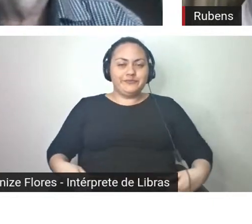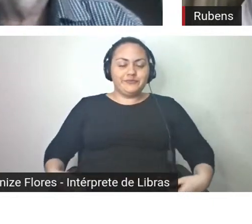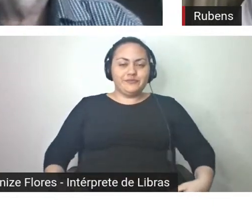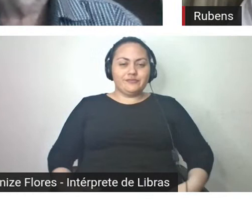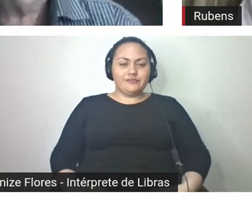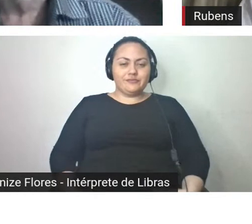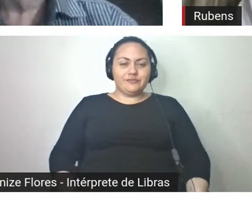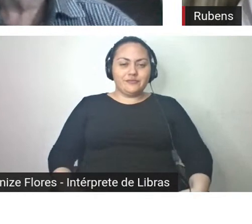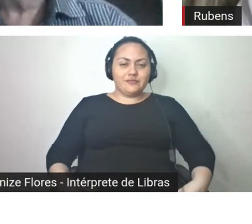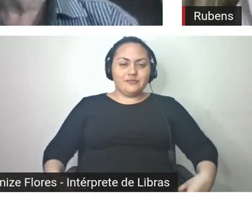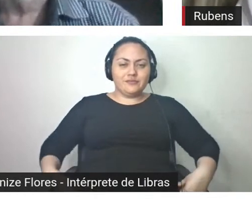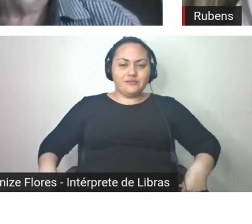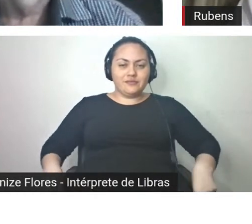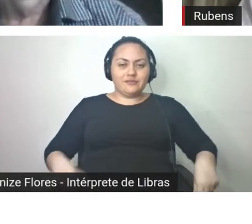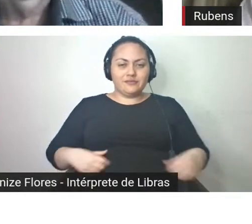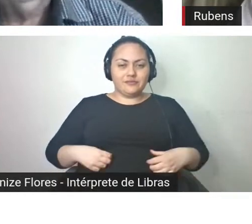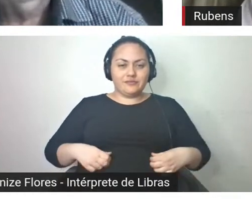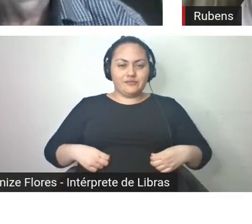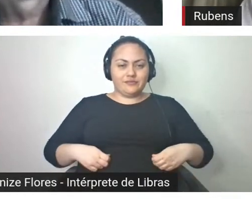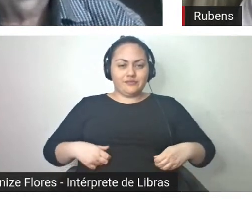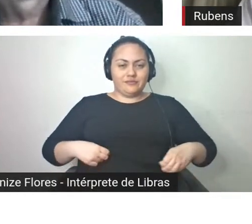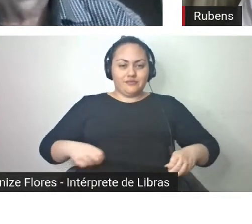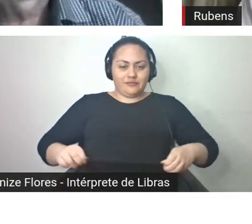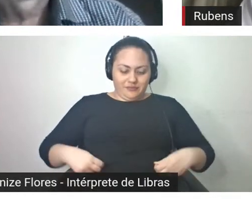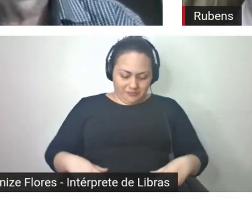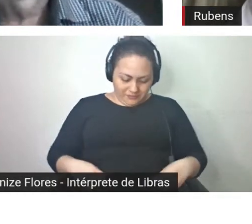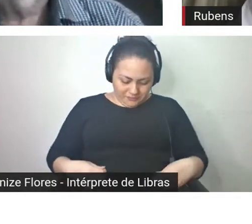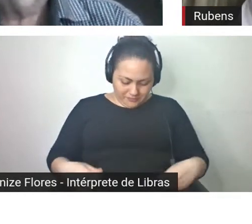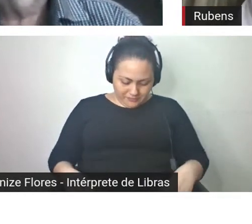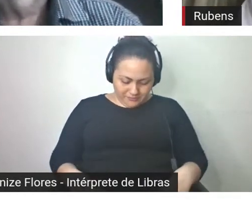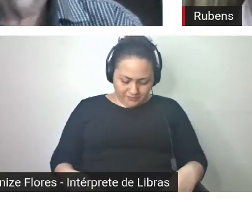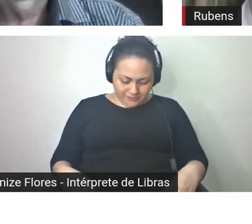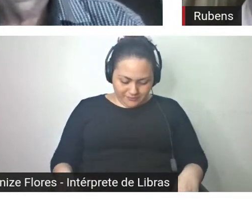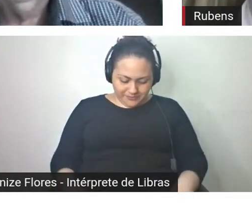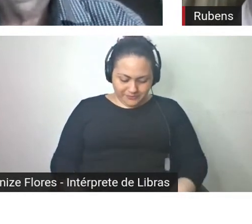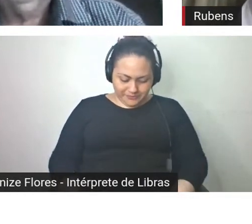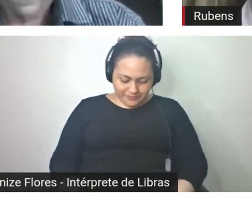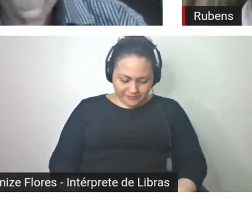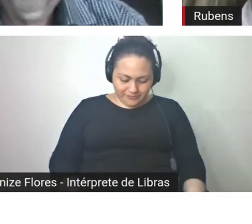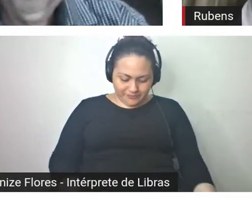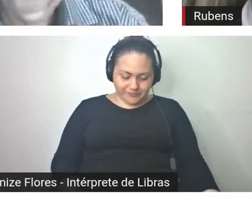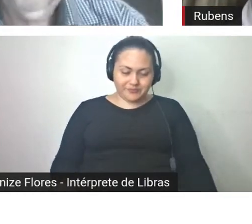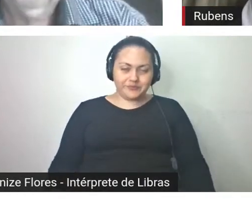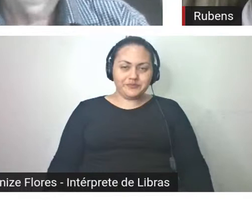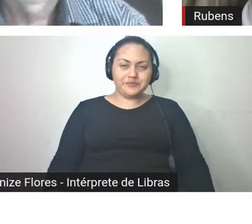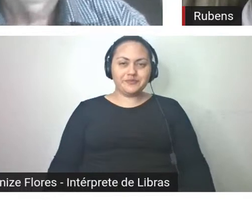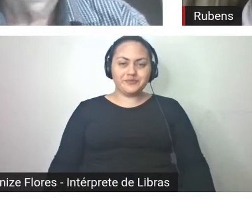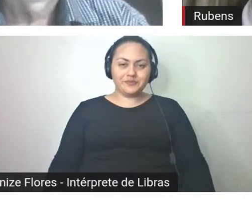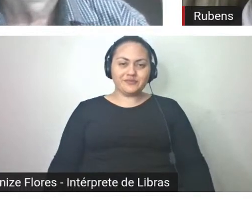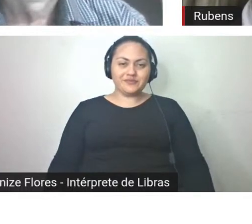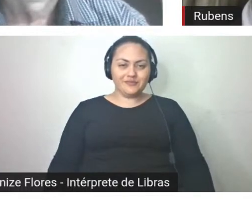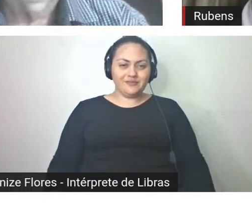of the mentors and the presidents of this association.